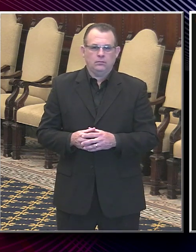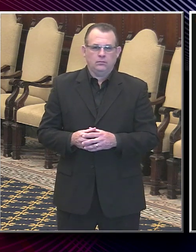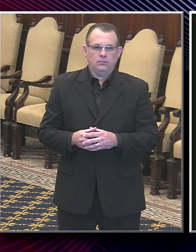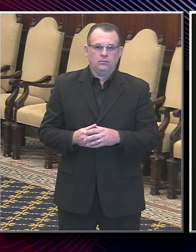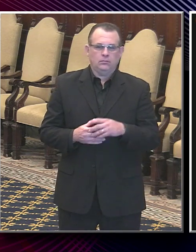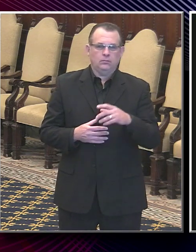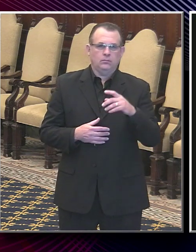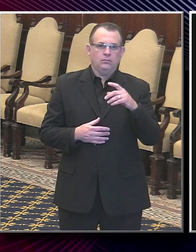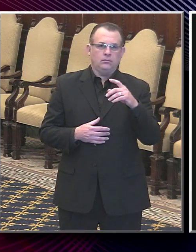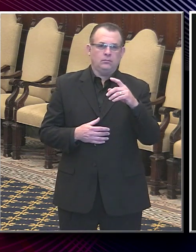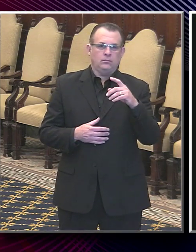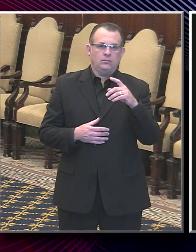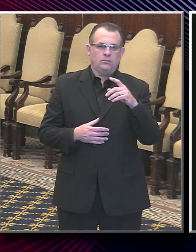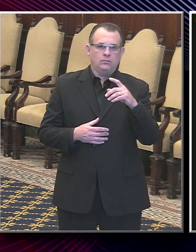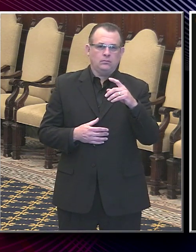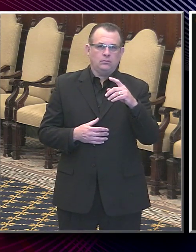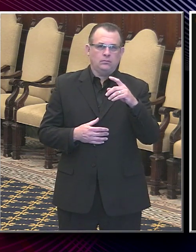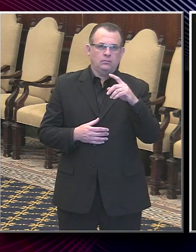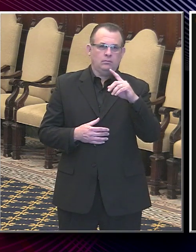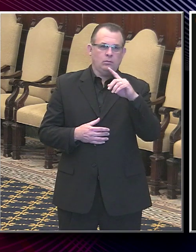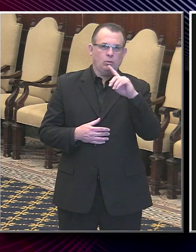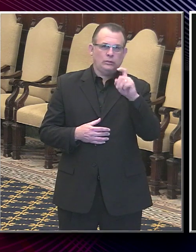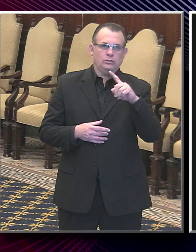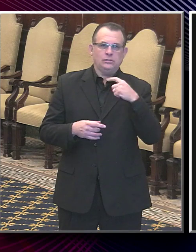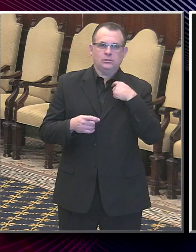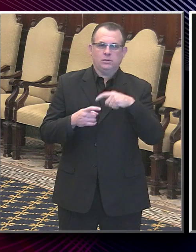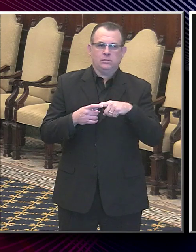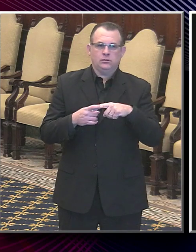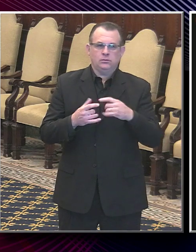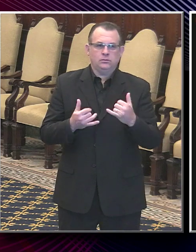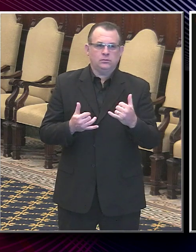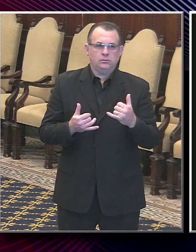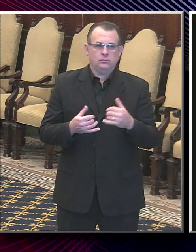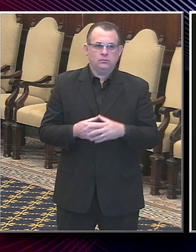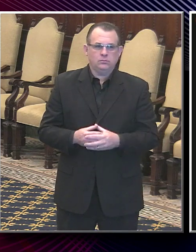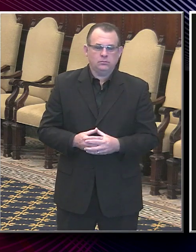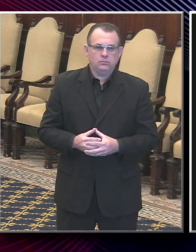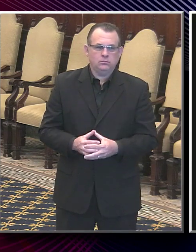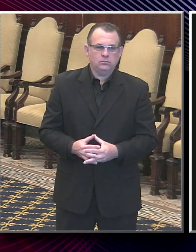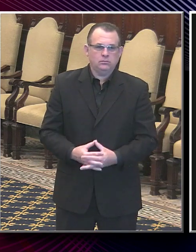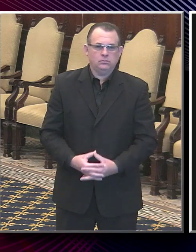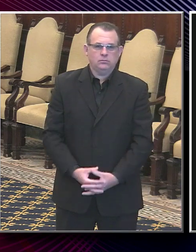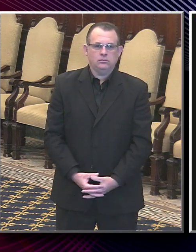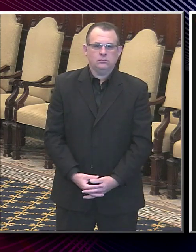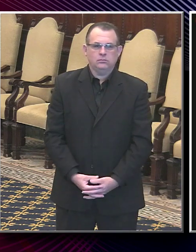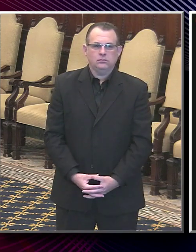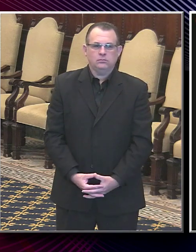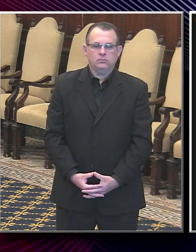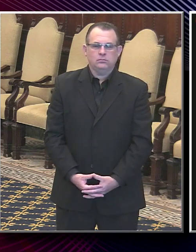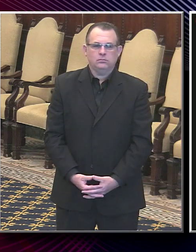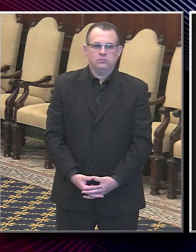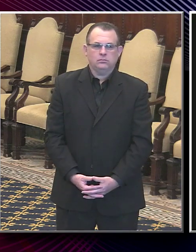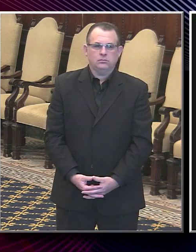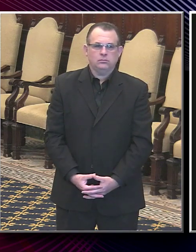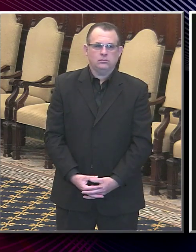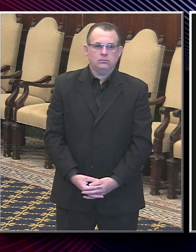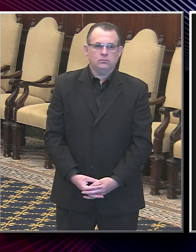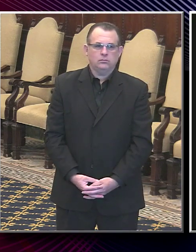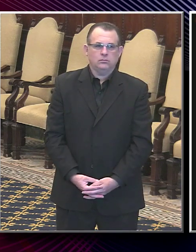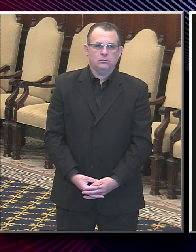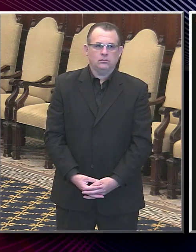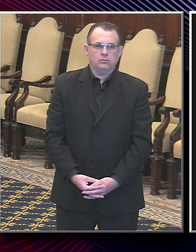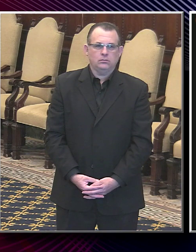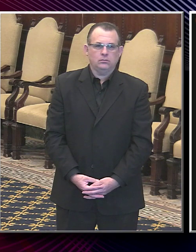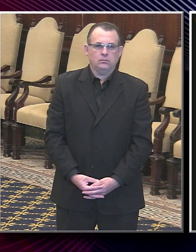allí ahora y varios de ellos estaban diciendo que posiblemente van a tener otra fiesta esta noche. ¿Hay una posibilidad de que